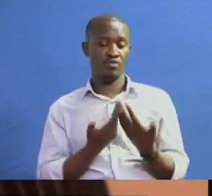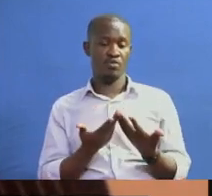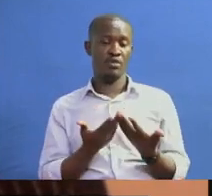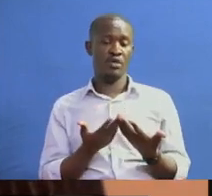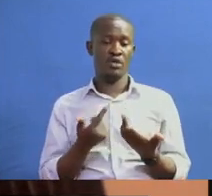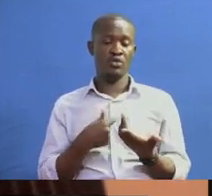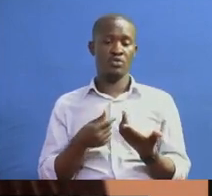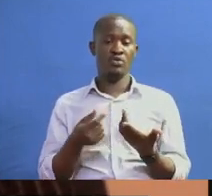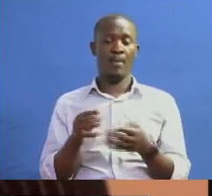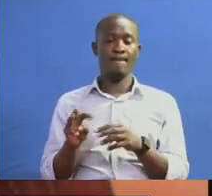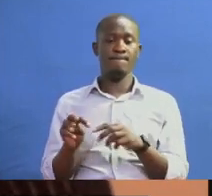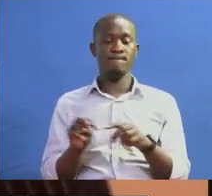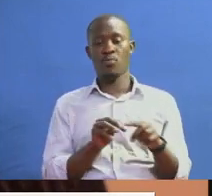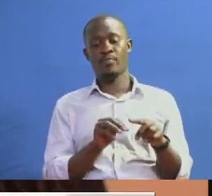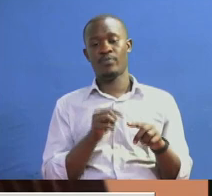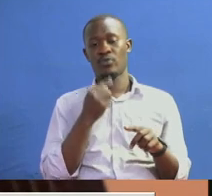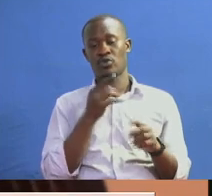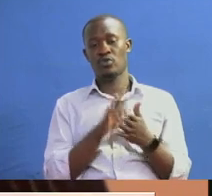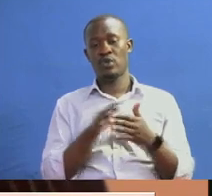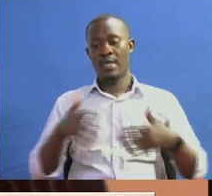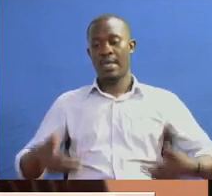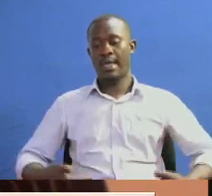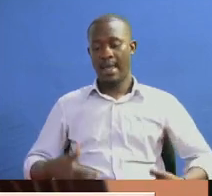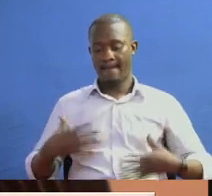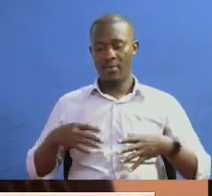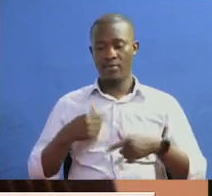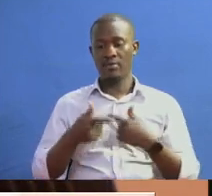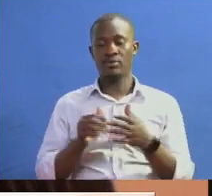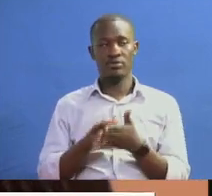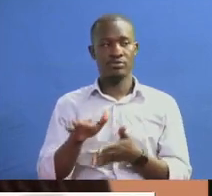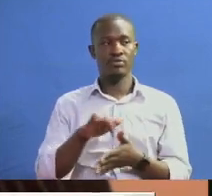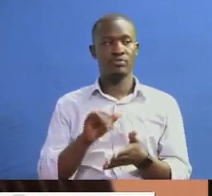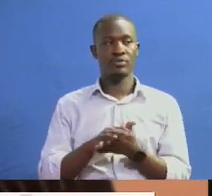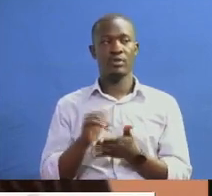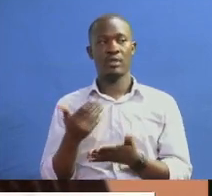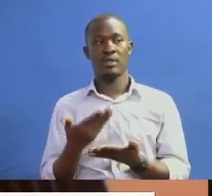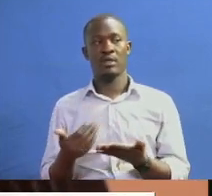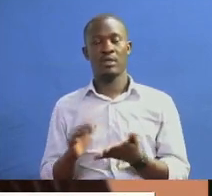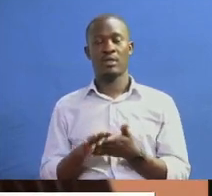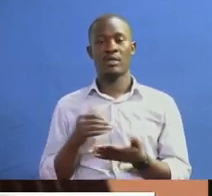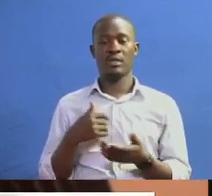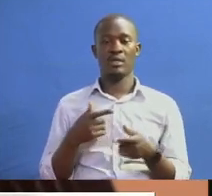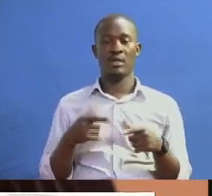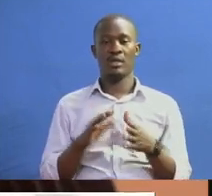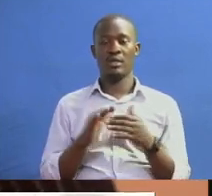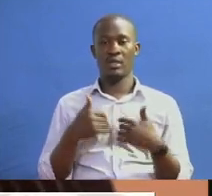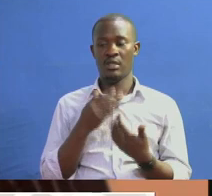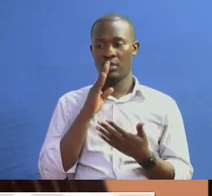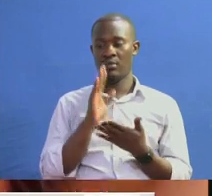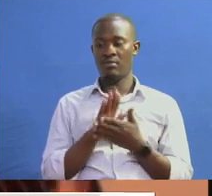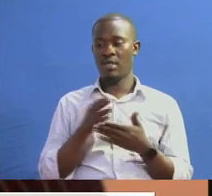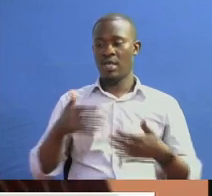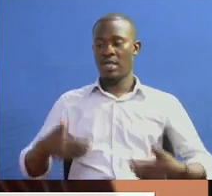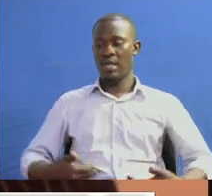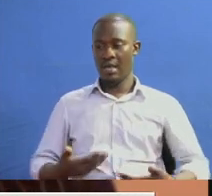this finance removes that, you know, these young people can get into this space. Another thing, let us really be young entrepreneurs. Let